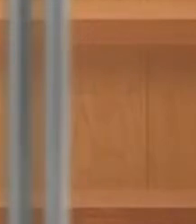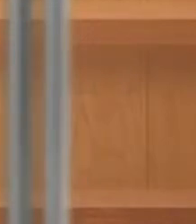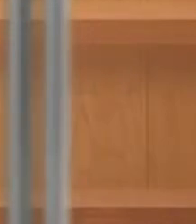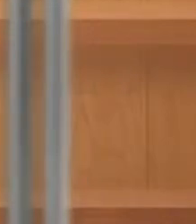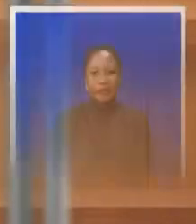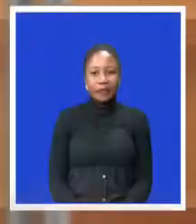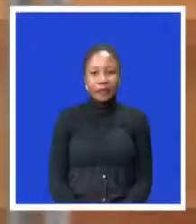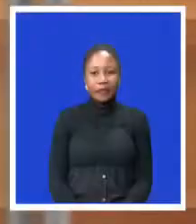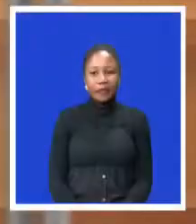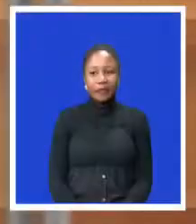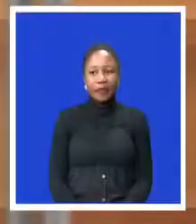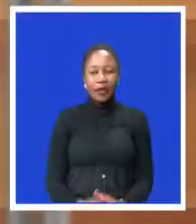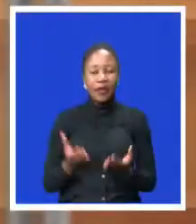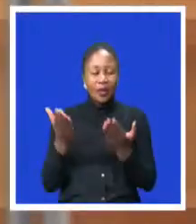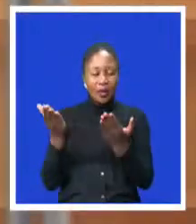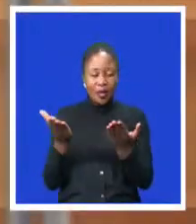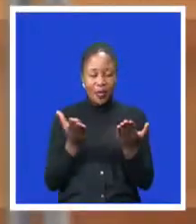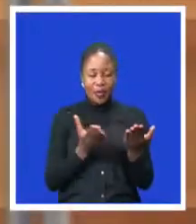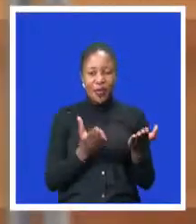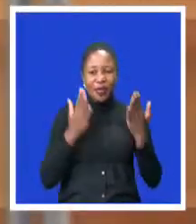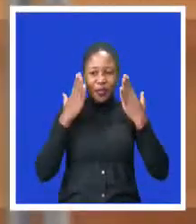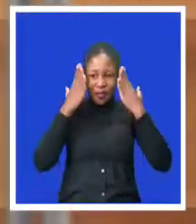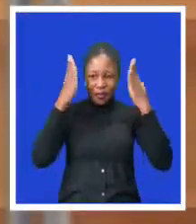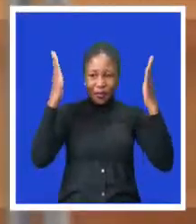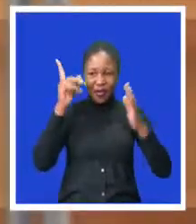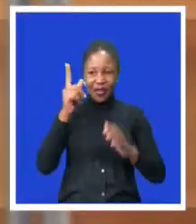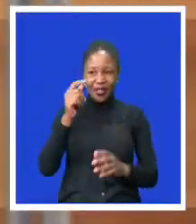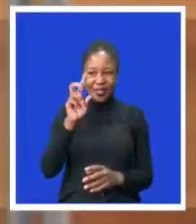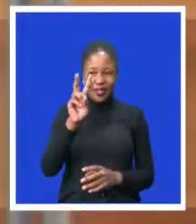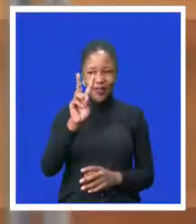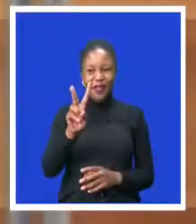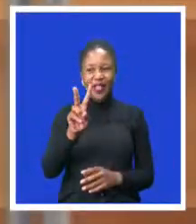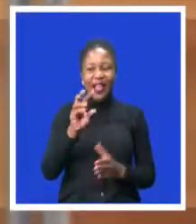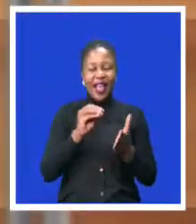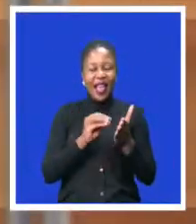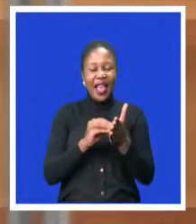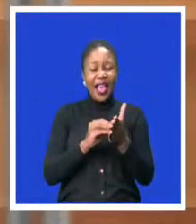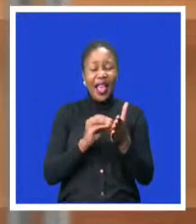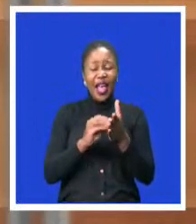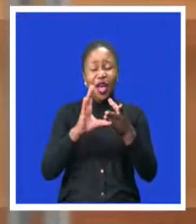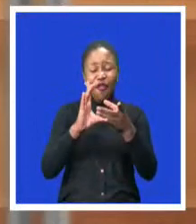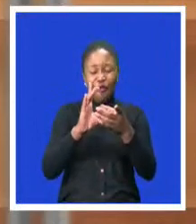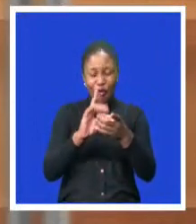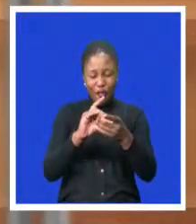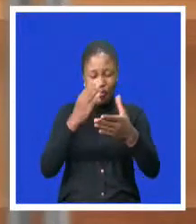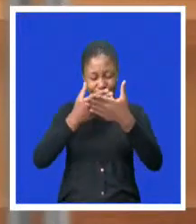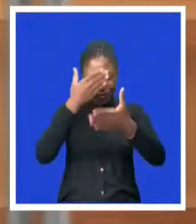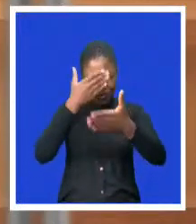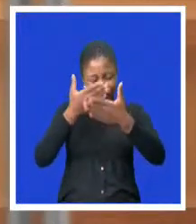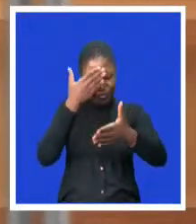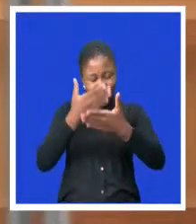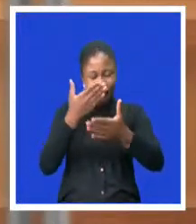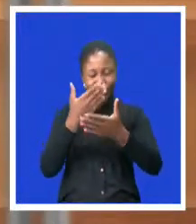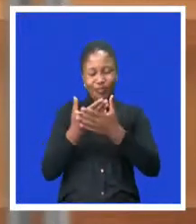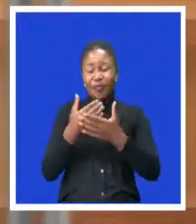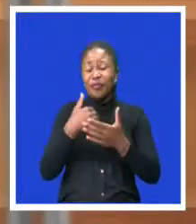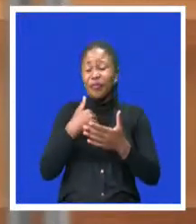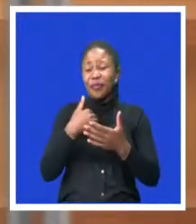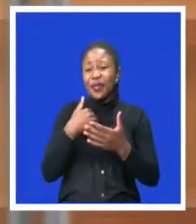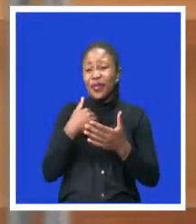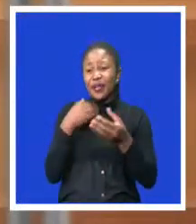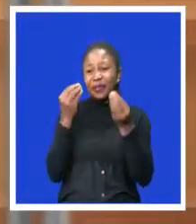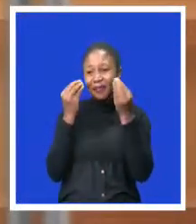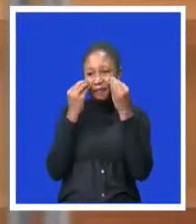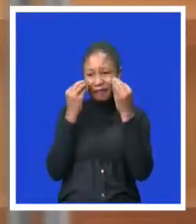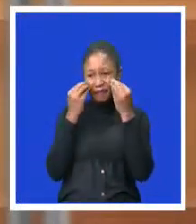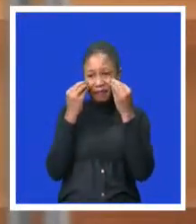Welcome back to Eswatini TV. You are still tuned in to Home Study. My name is Nogwazi Dlamini. Right now we are doing Form 1 and